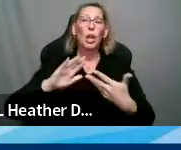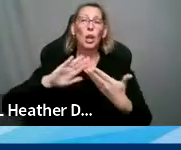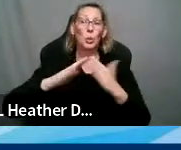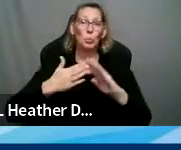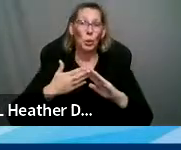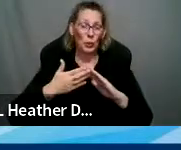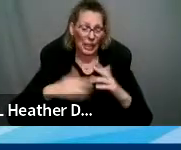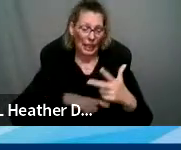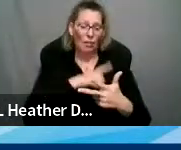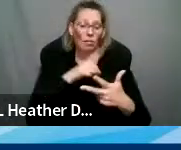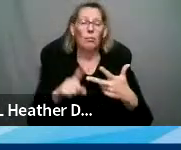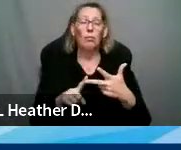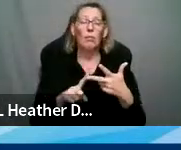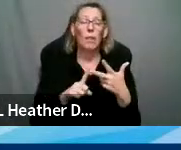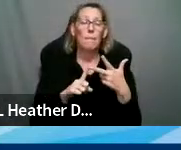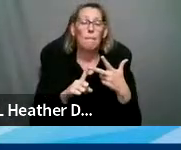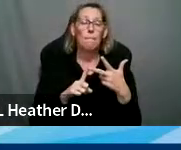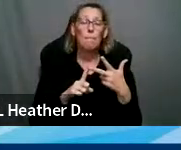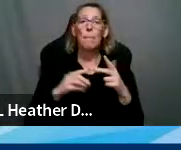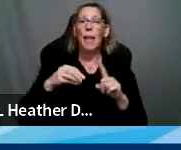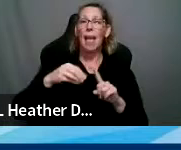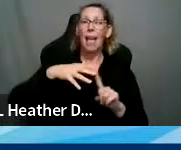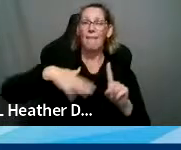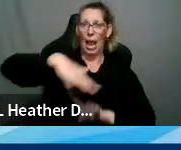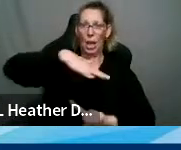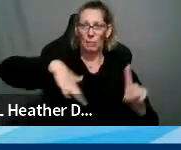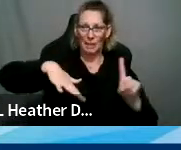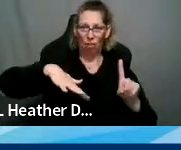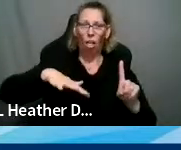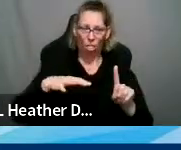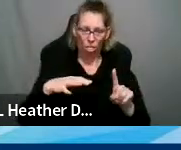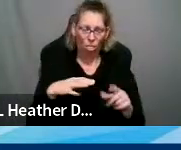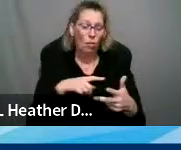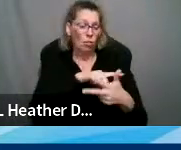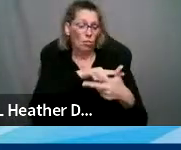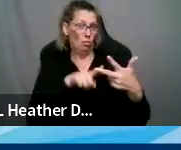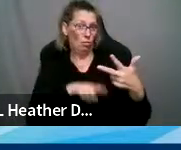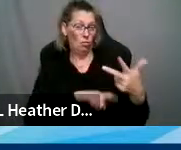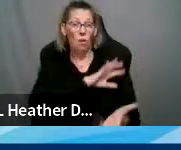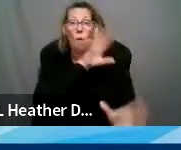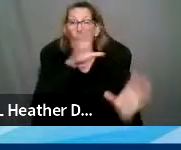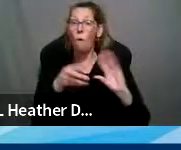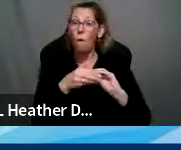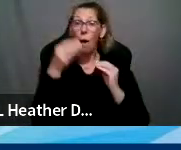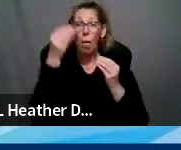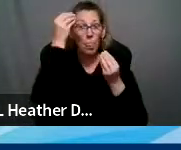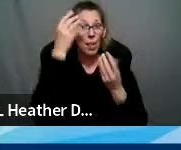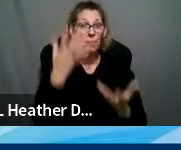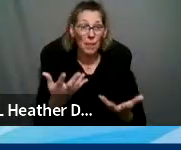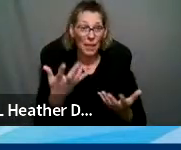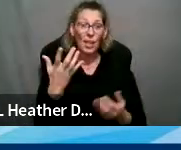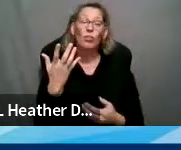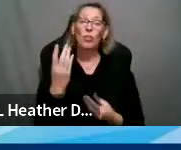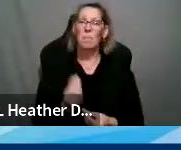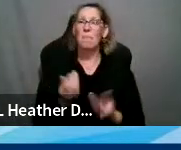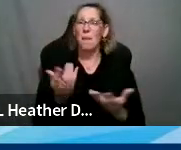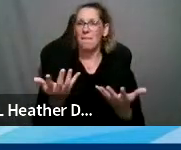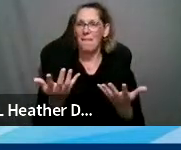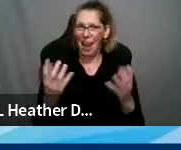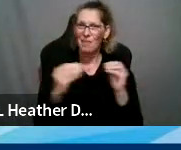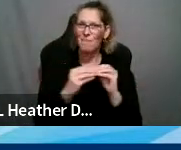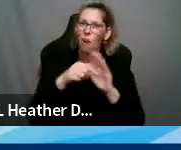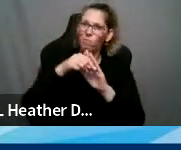findings, and the environmental findings. All of this information is provided in much